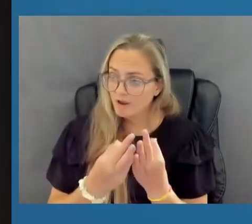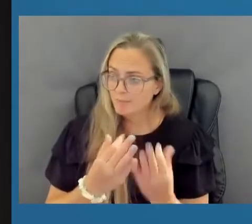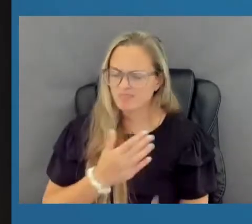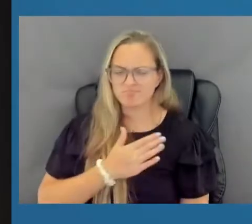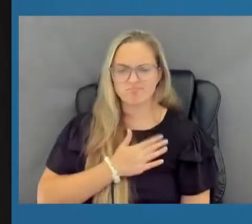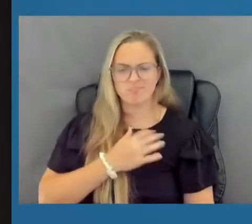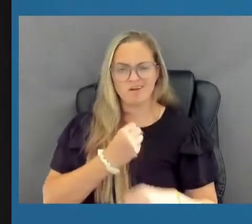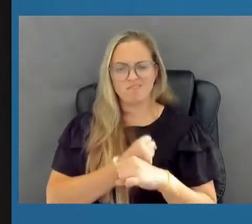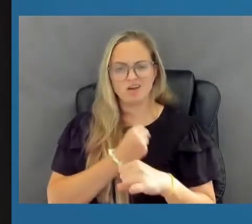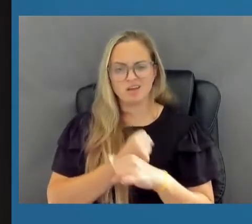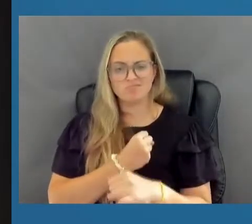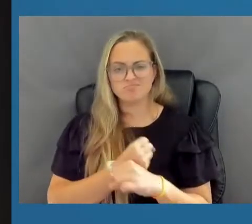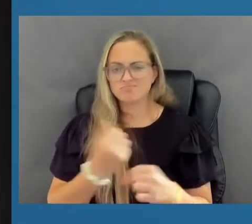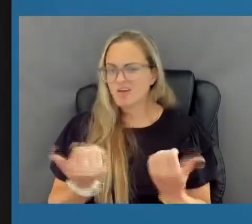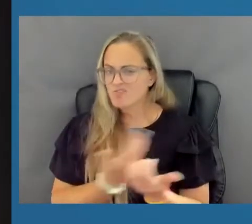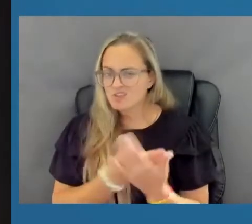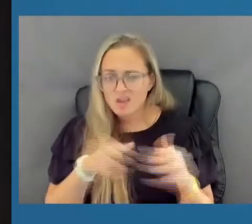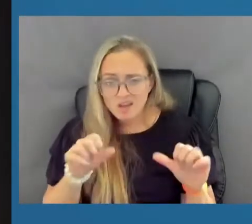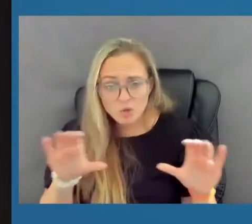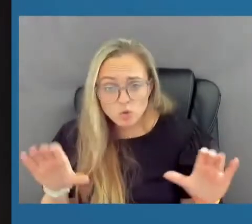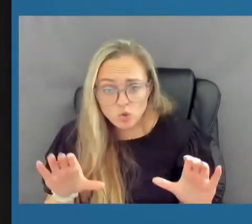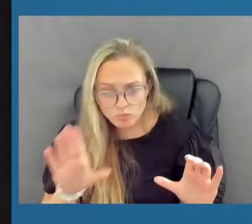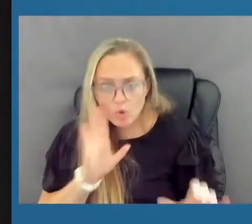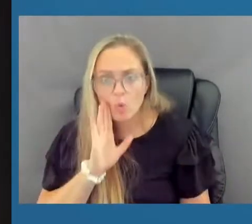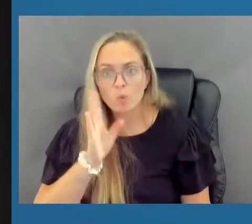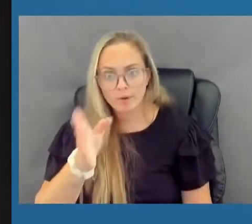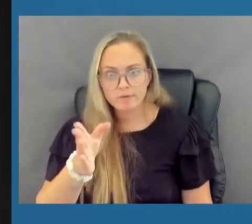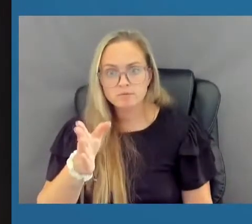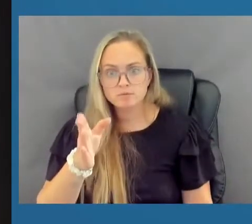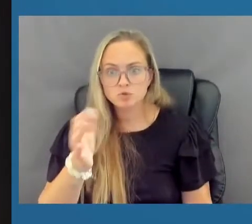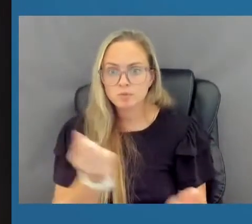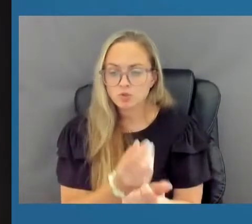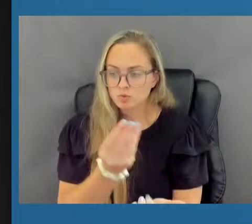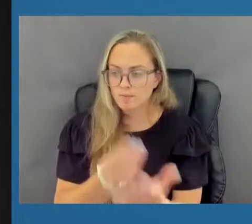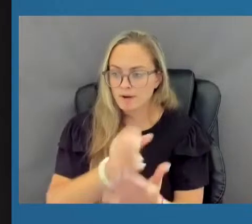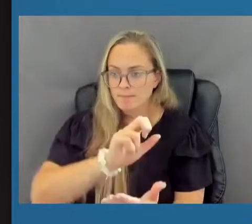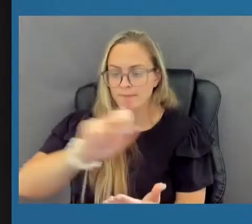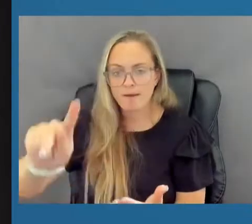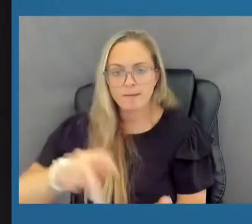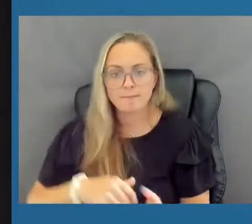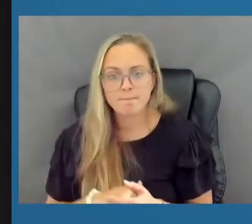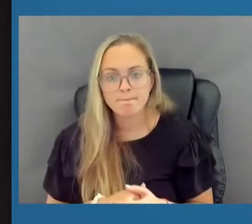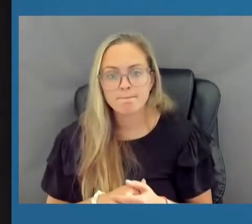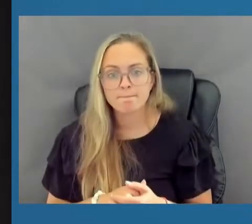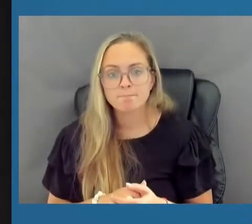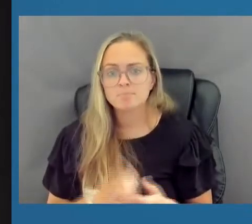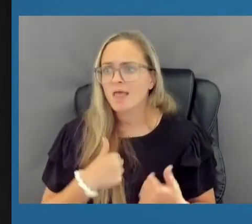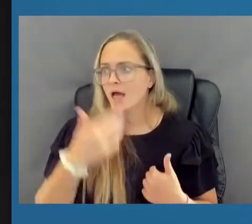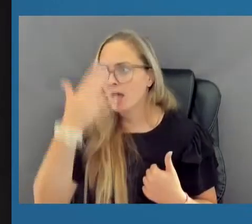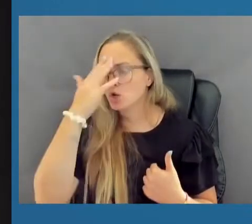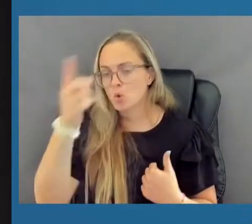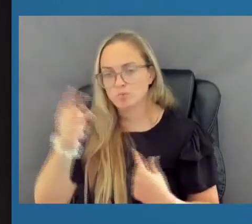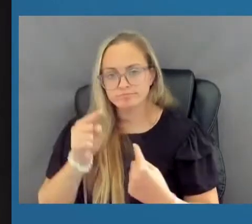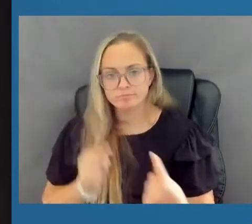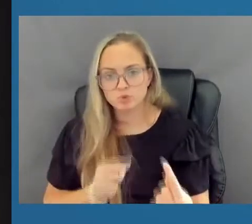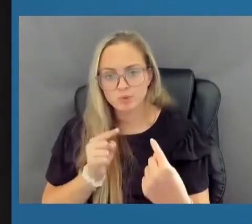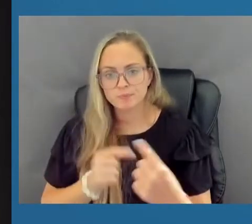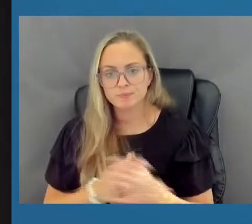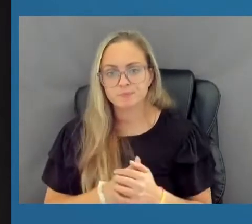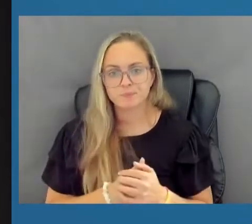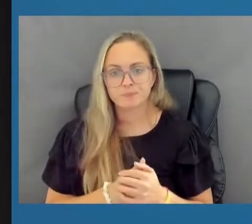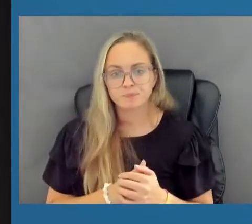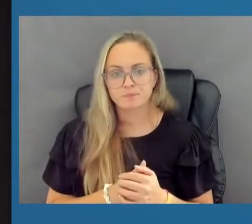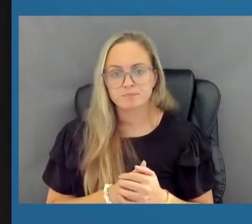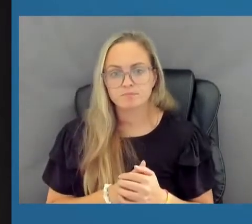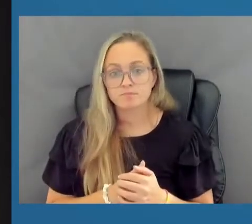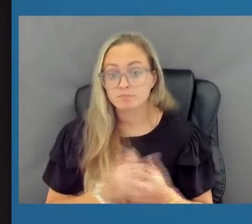And I'll do whatever I can to put more money back in your pockets because I know you're struggling. What